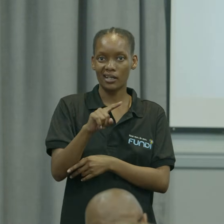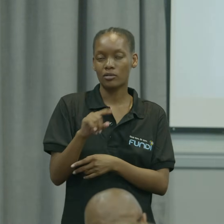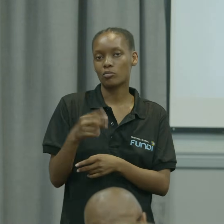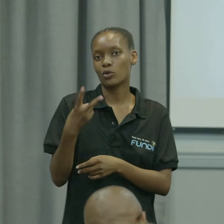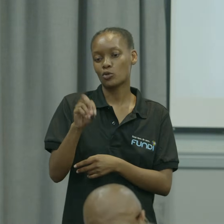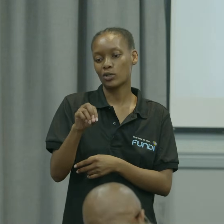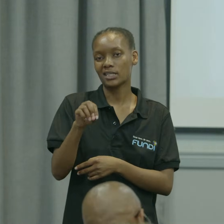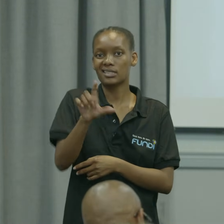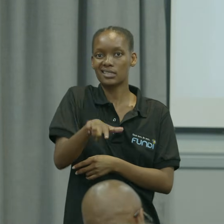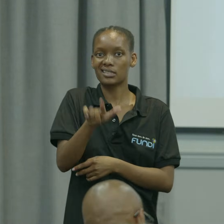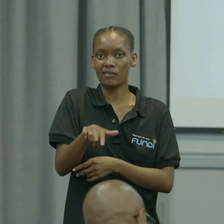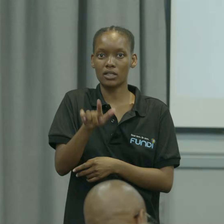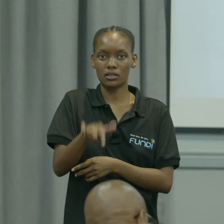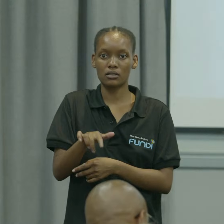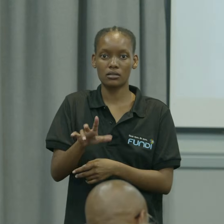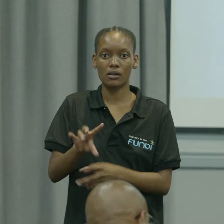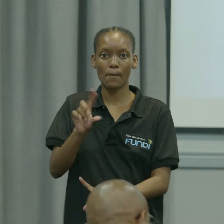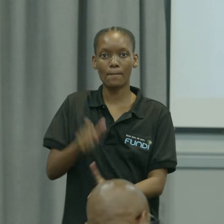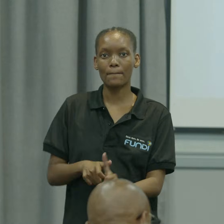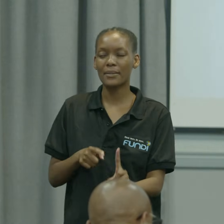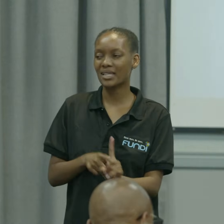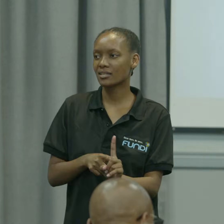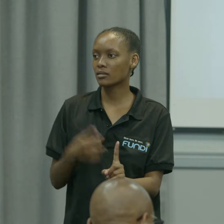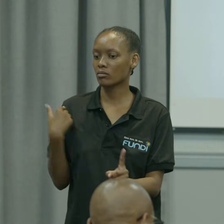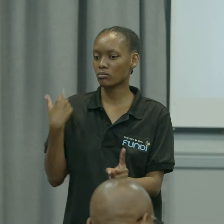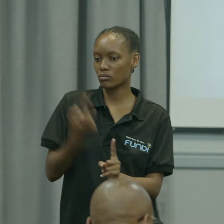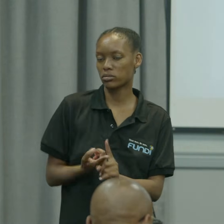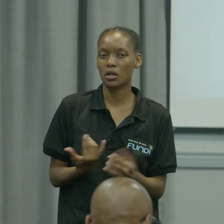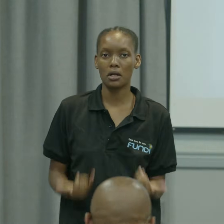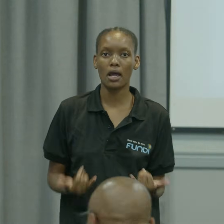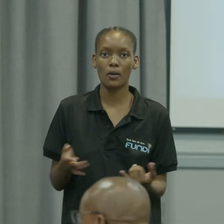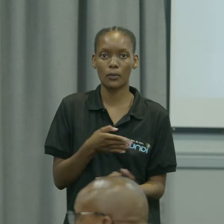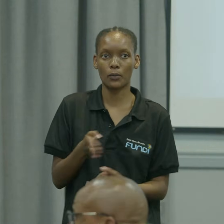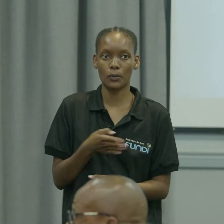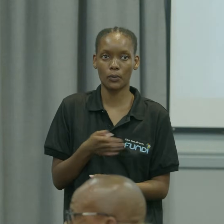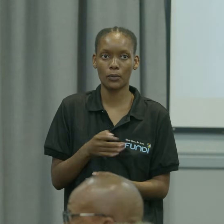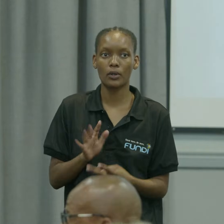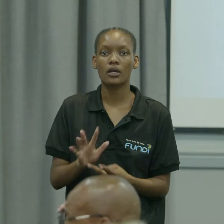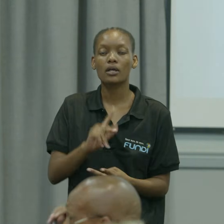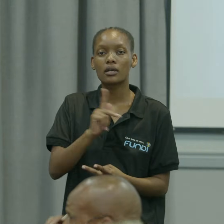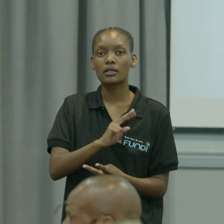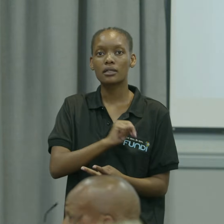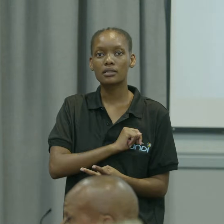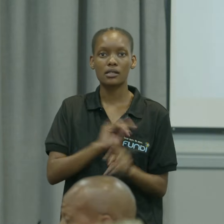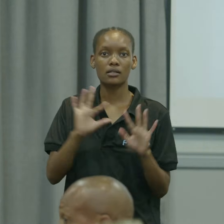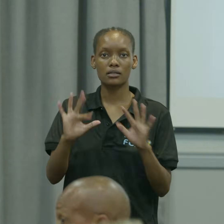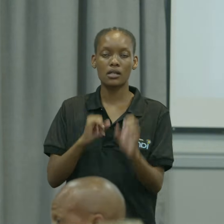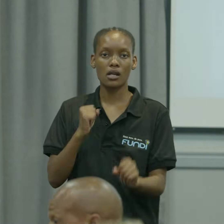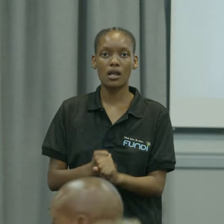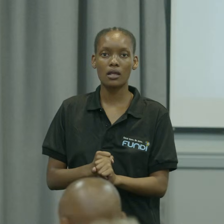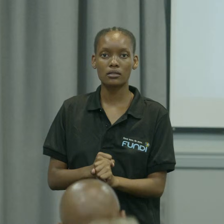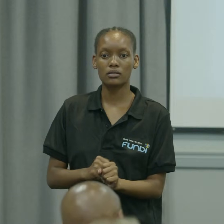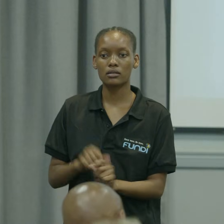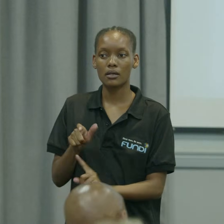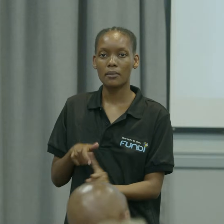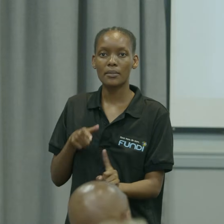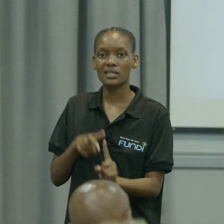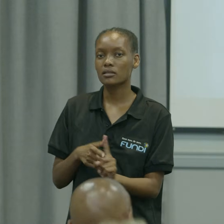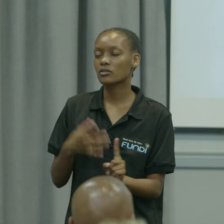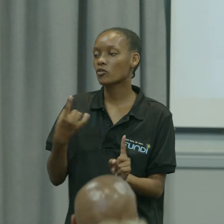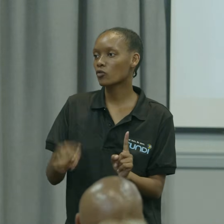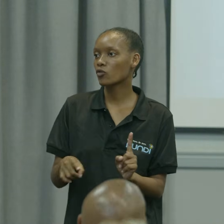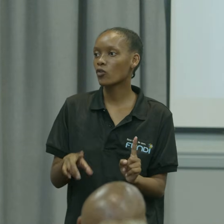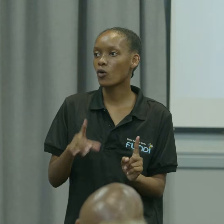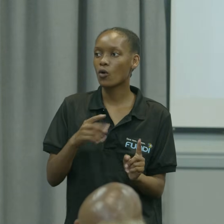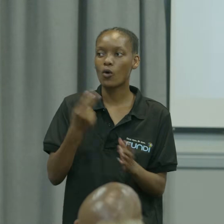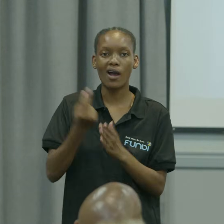2017, there was no person since then up to now. KZN, over 10 years, there's no person for